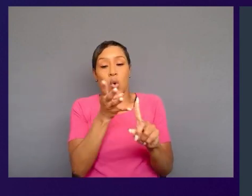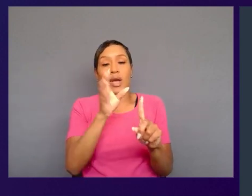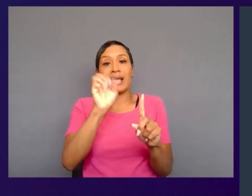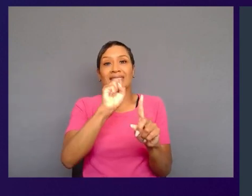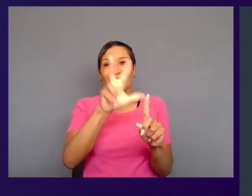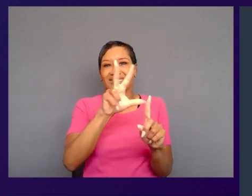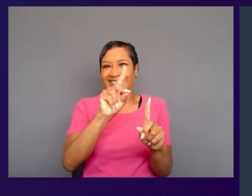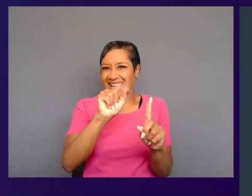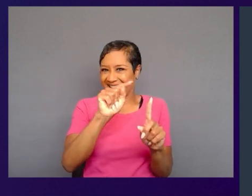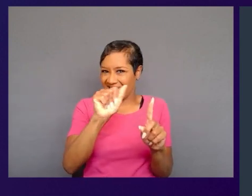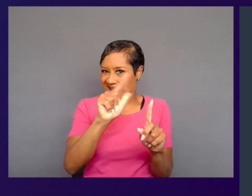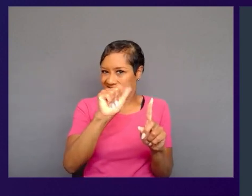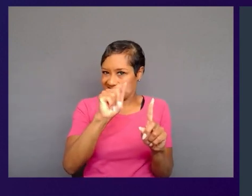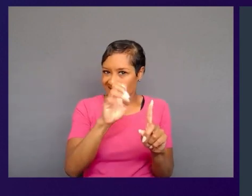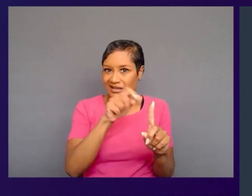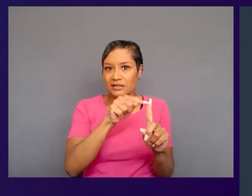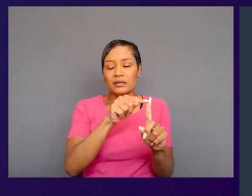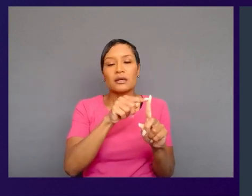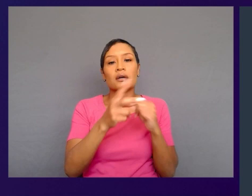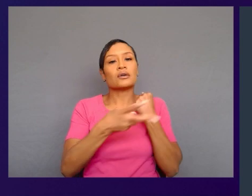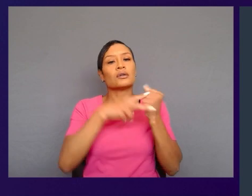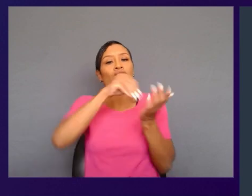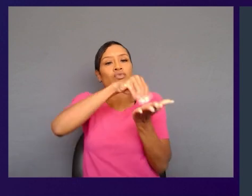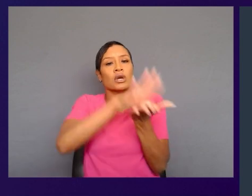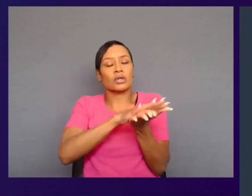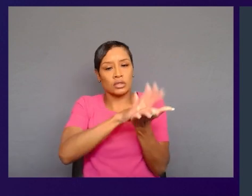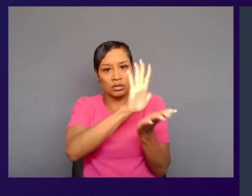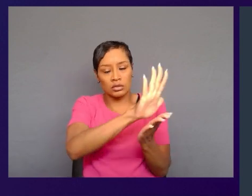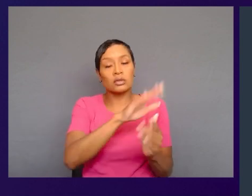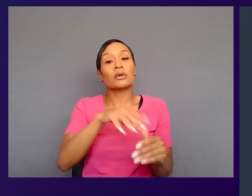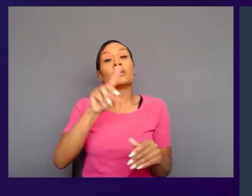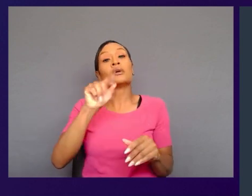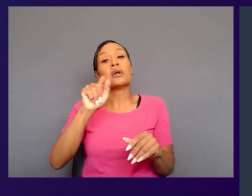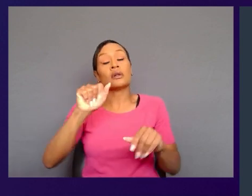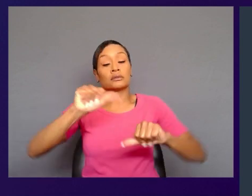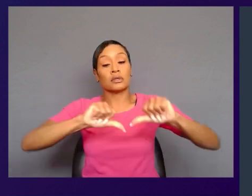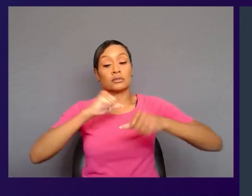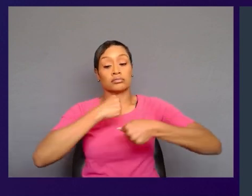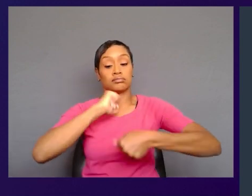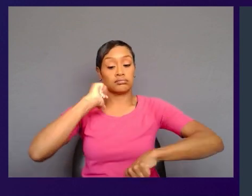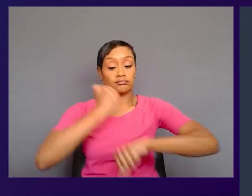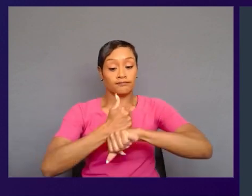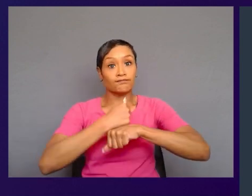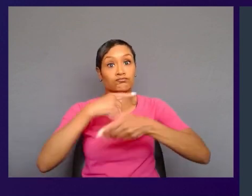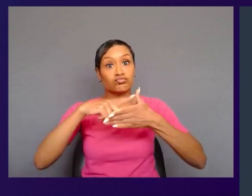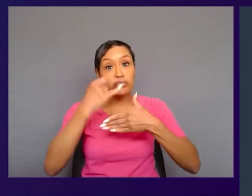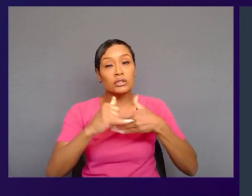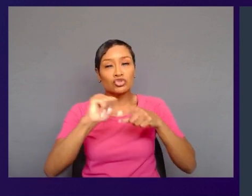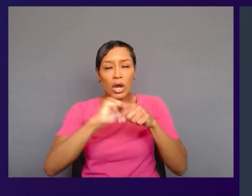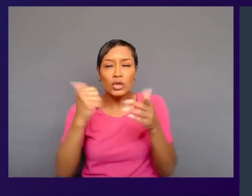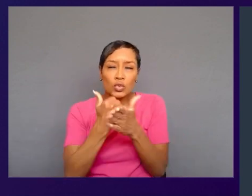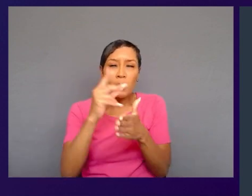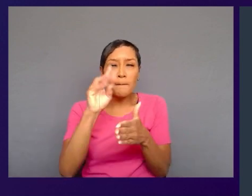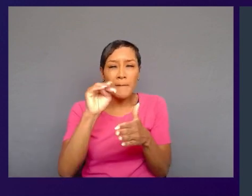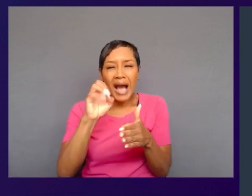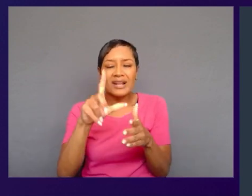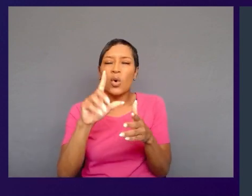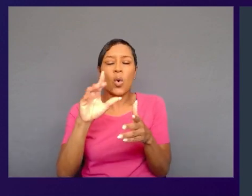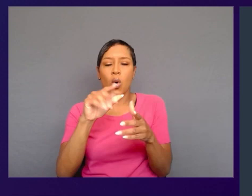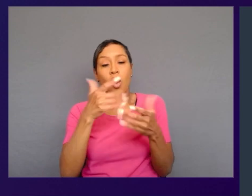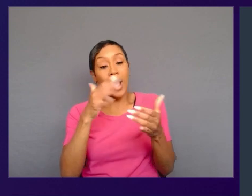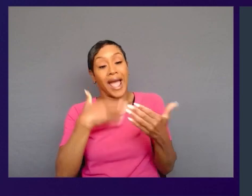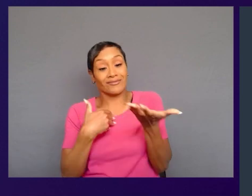then their data of record. So when a data scientist creates a project to train a new model or to retrain an existing